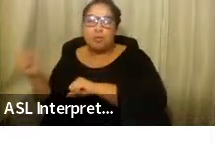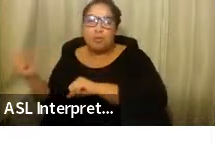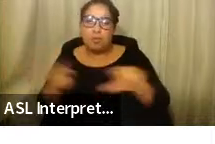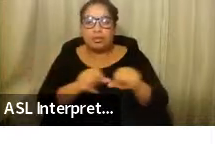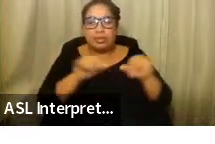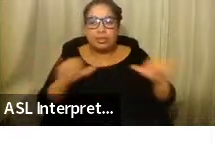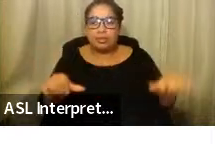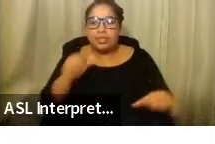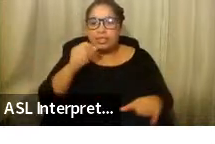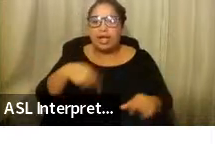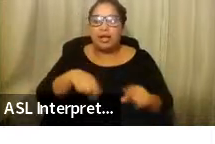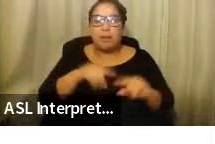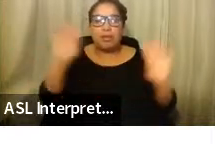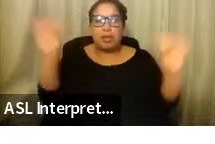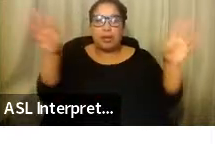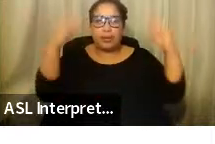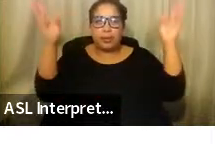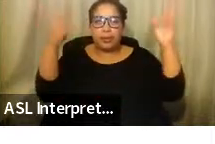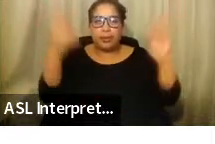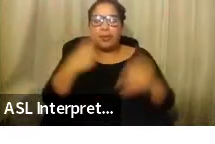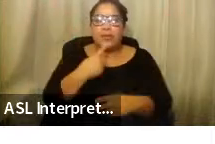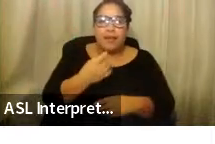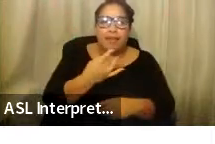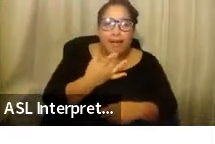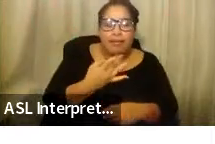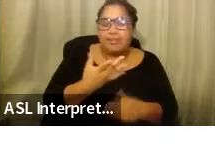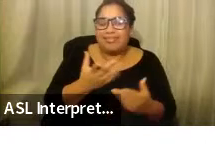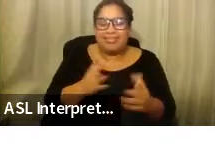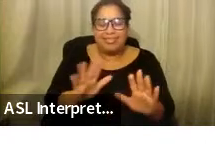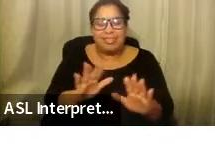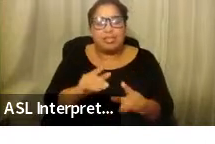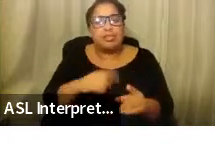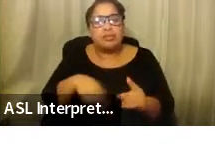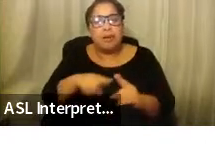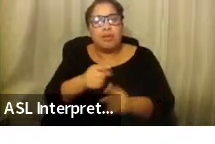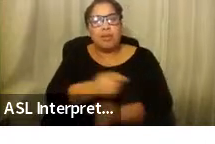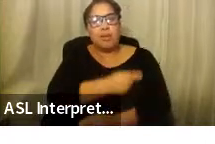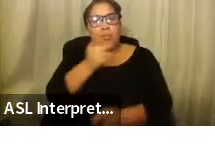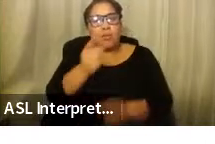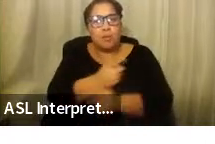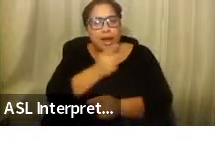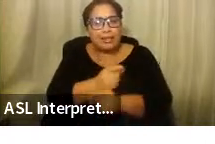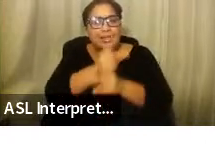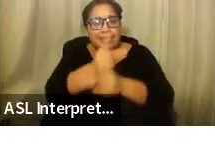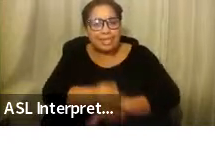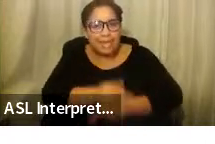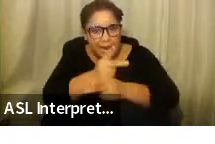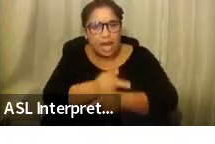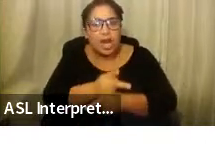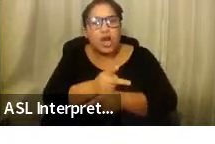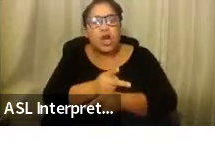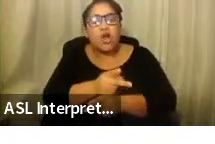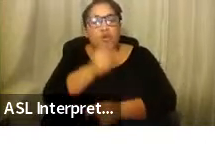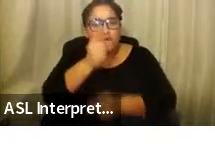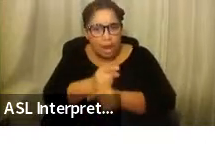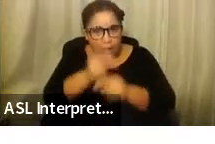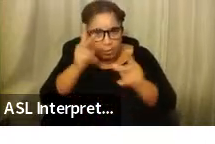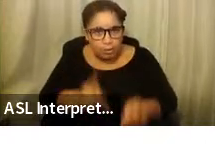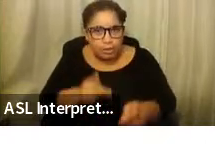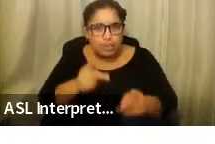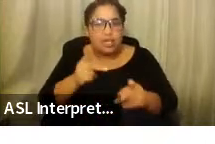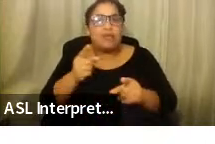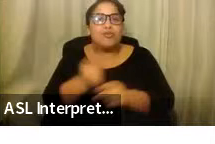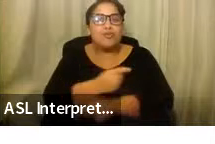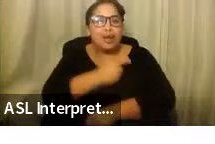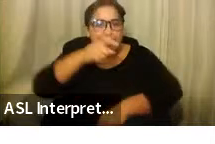the red lights and sirens anymore. It's about getting the right care to the right person at the right time at the right